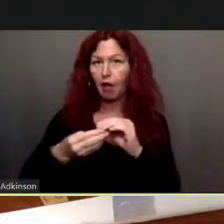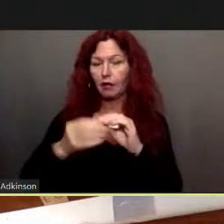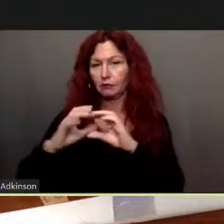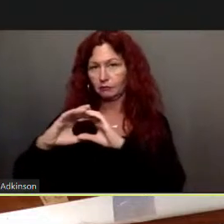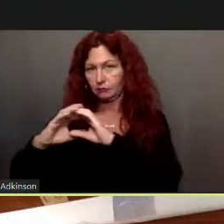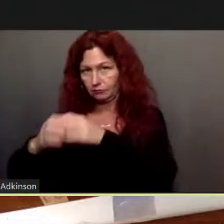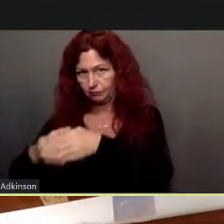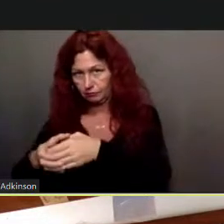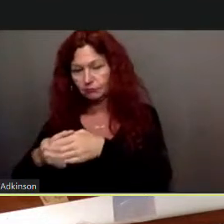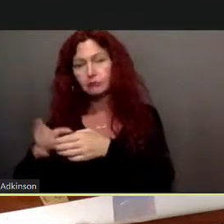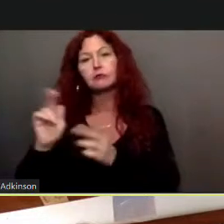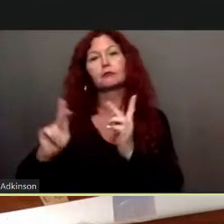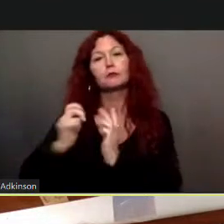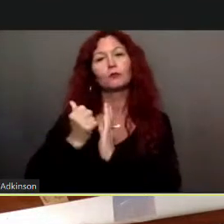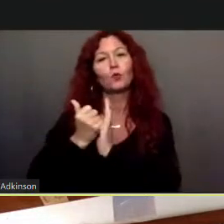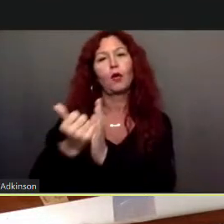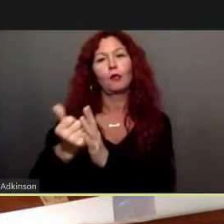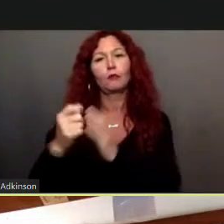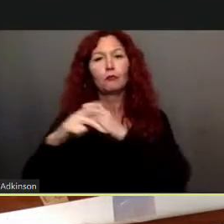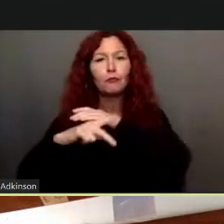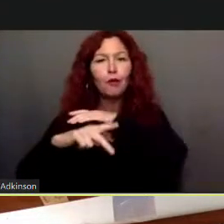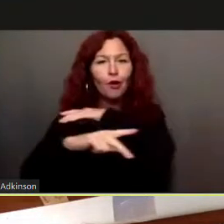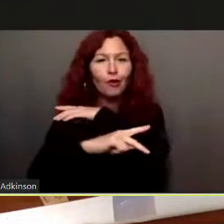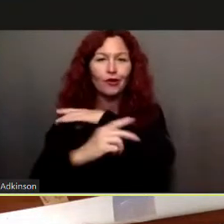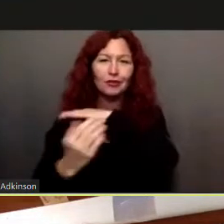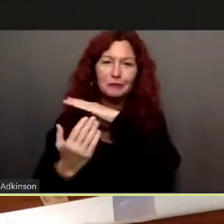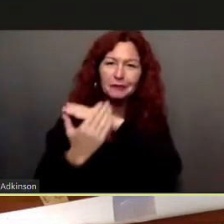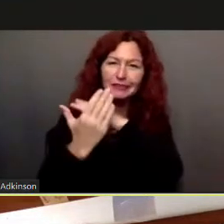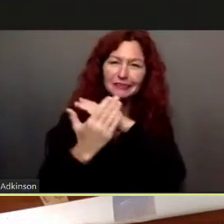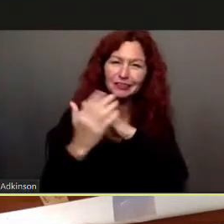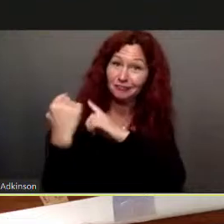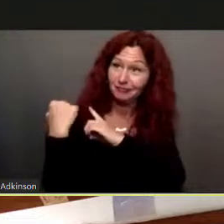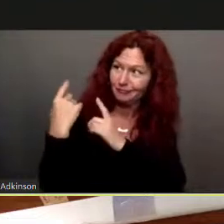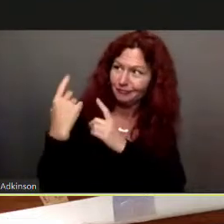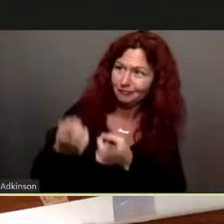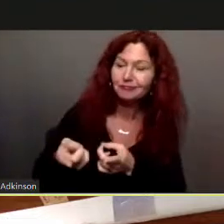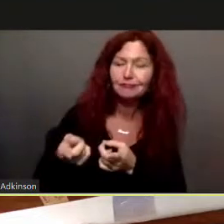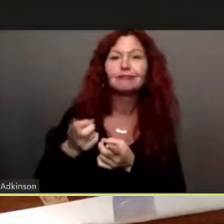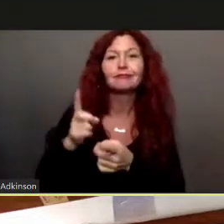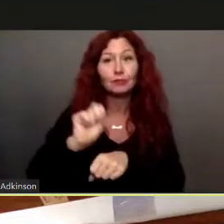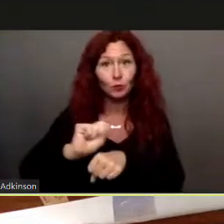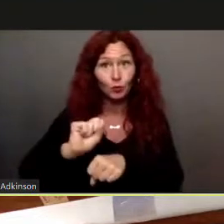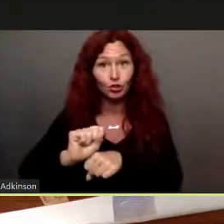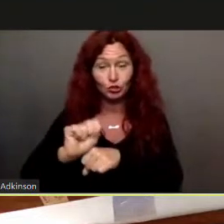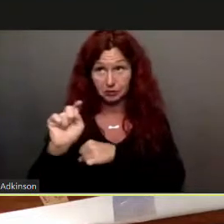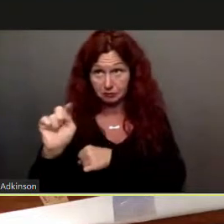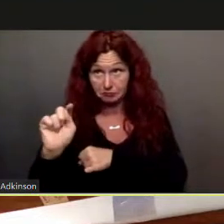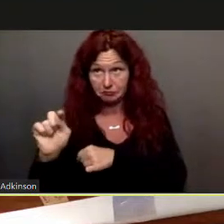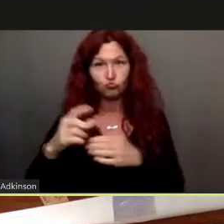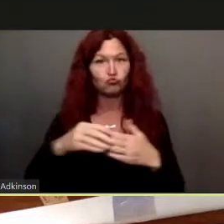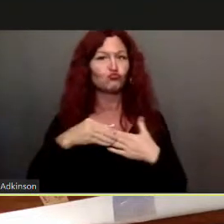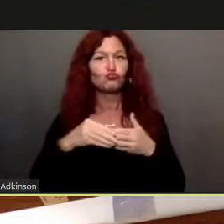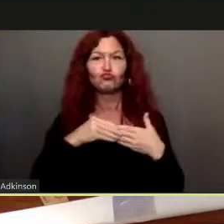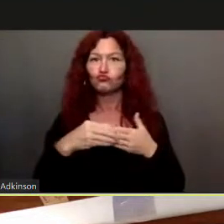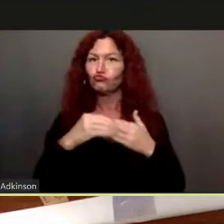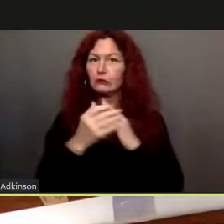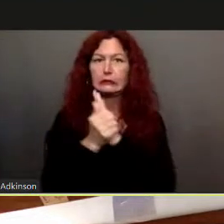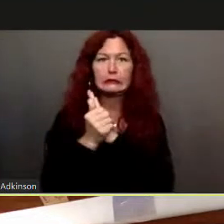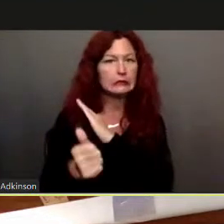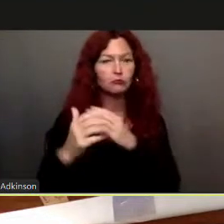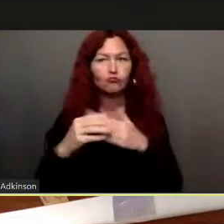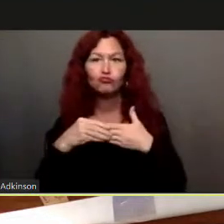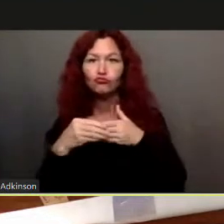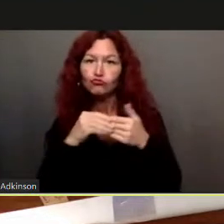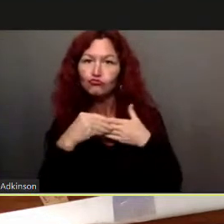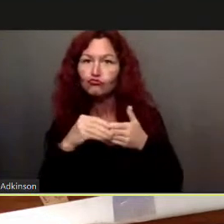out at the parks and the beaches. They are people that we can bring on that may have been event staff or other,